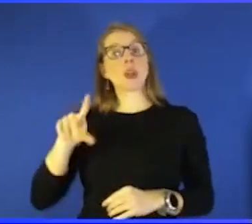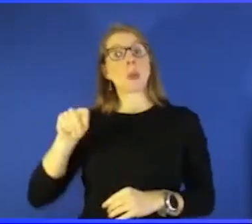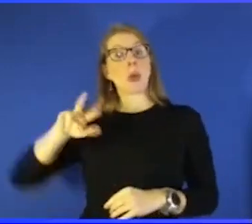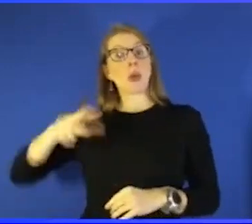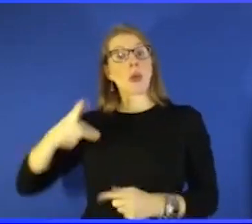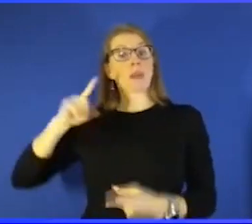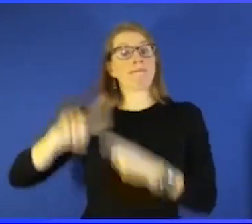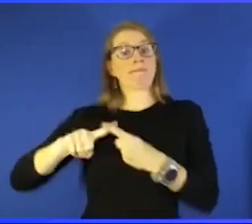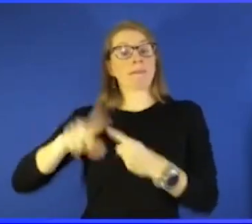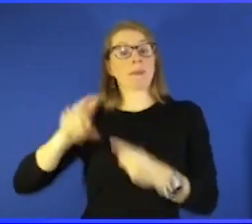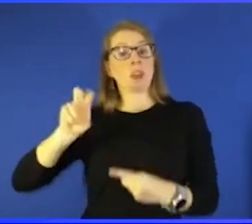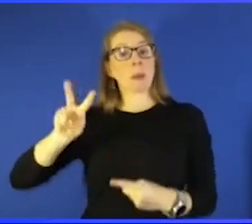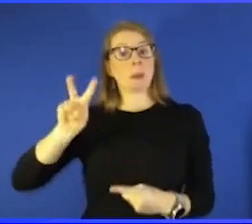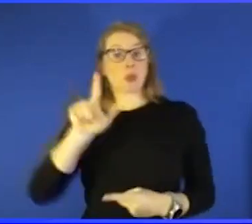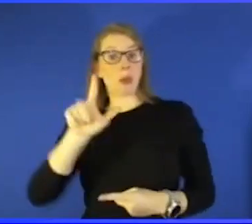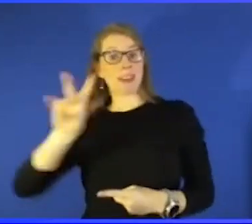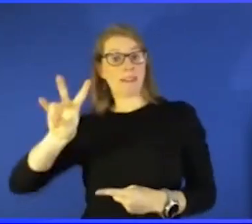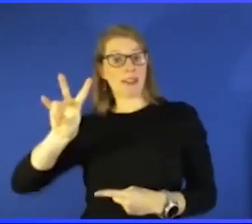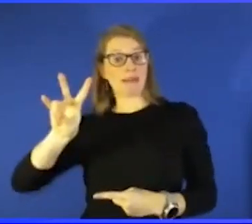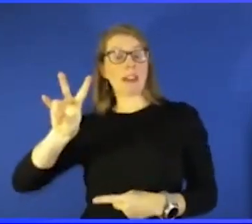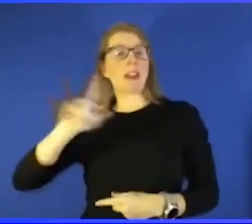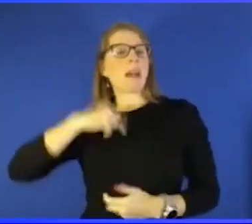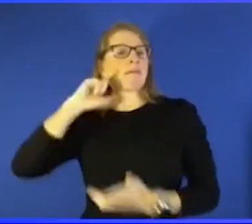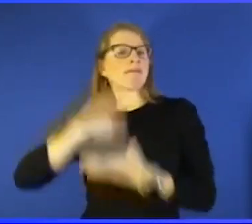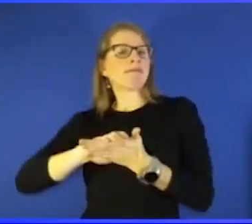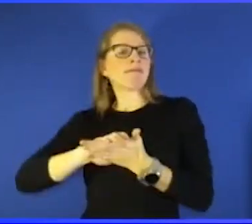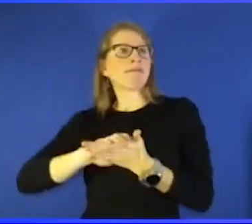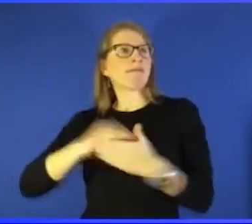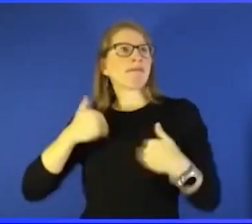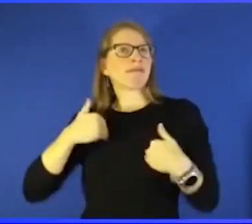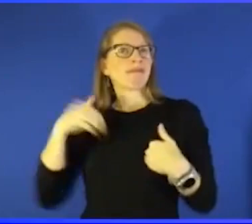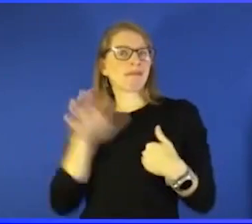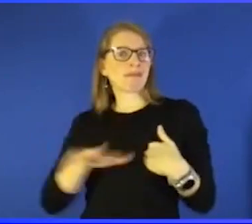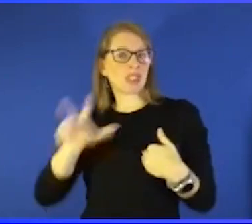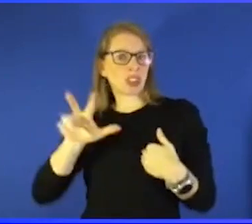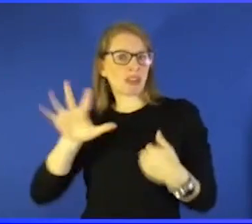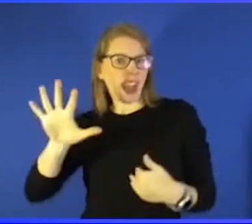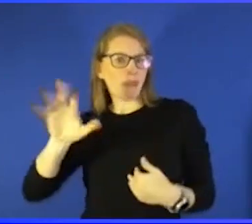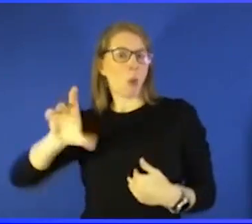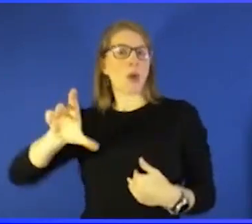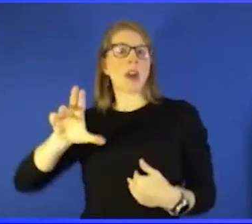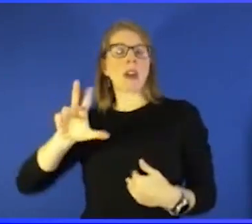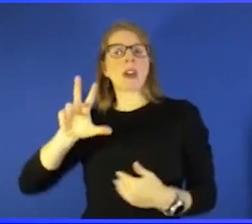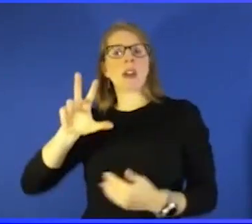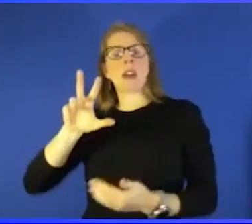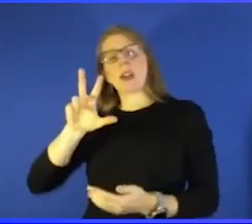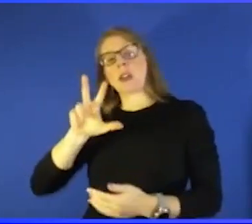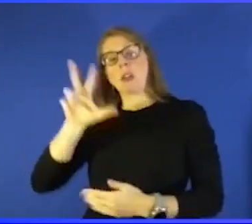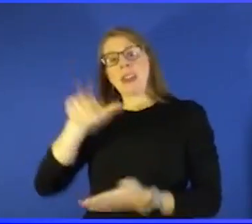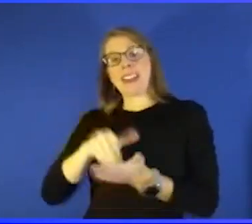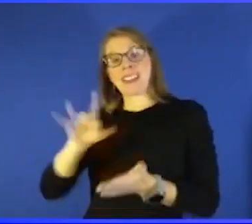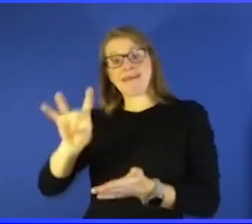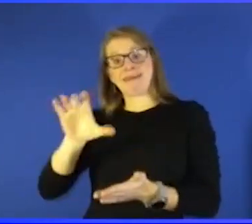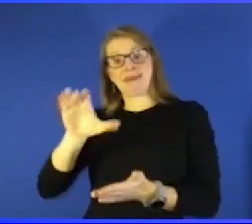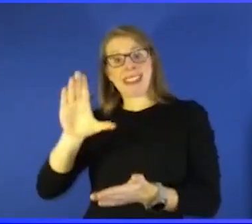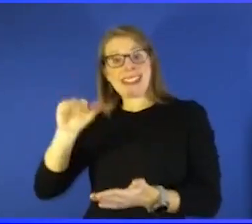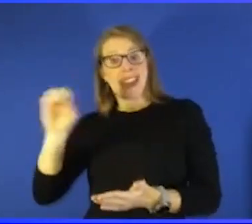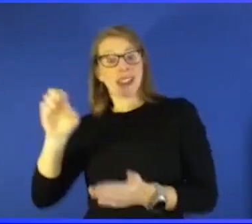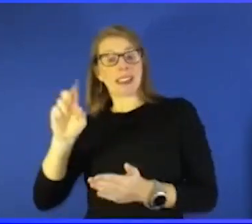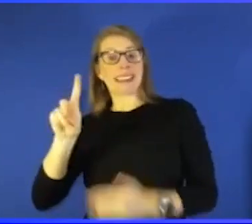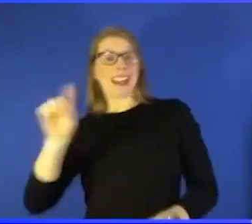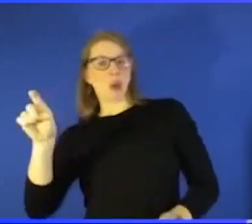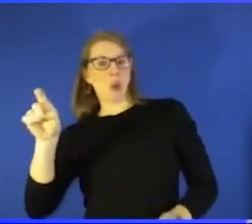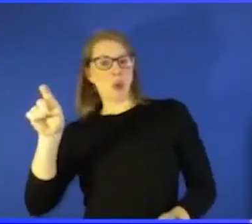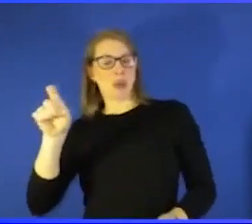November 27th, I believe we've had like 35 or 3,800 cases of influenza diagnosed. So going